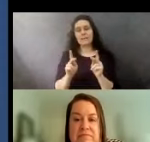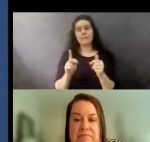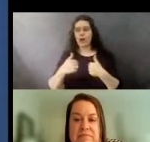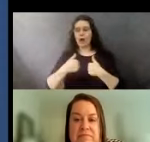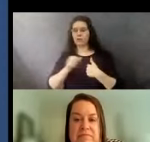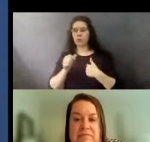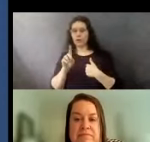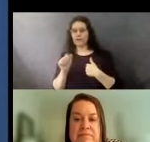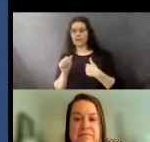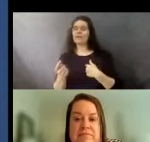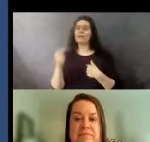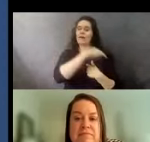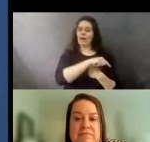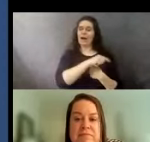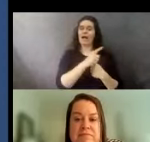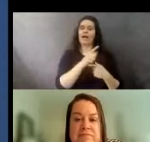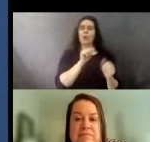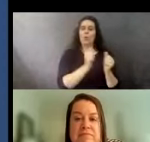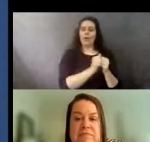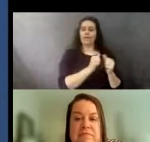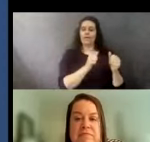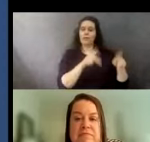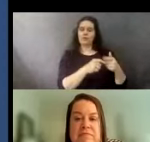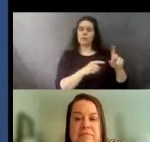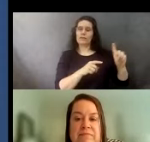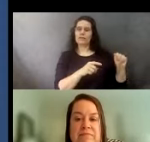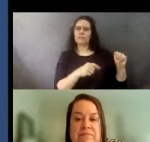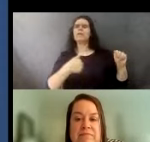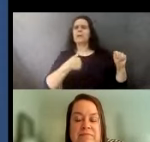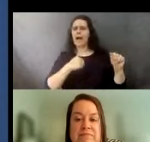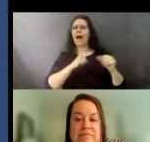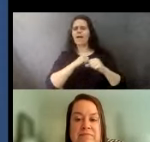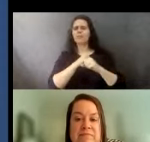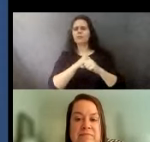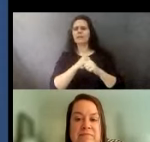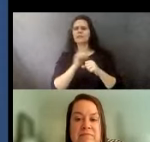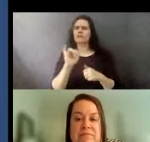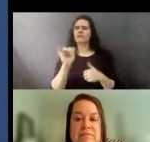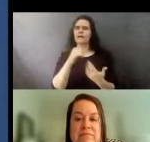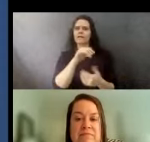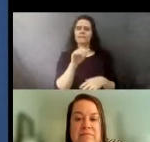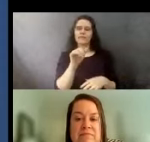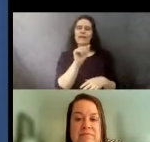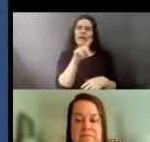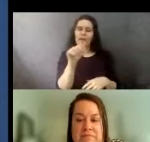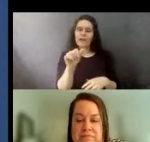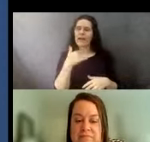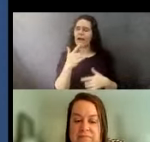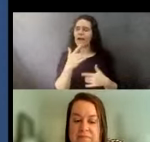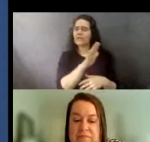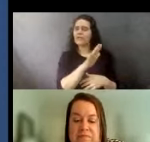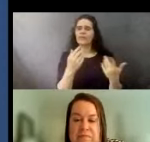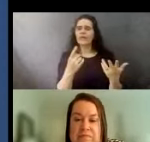disability, they have similar protections. And by that, I mean, they're protected from the ADA's traditional non-discrimination,